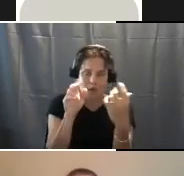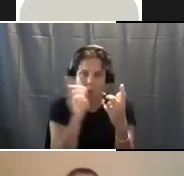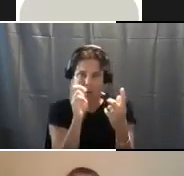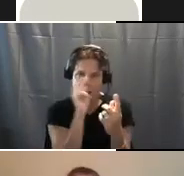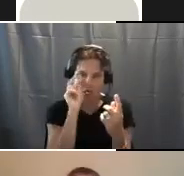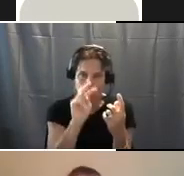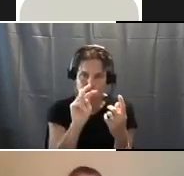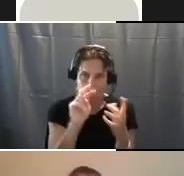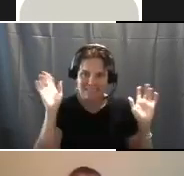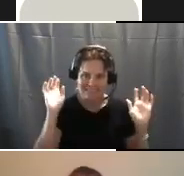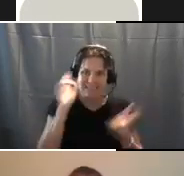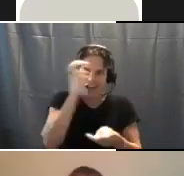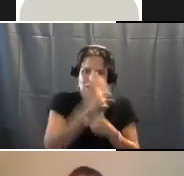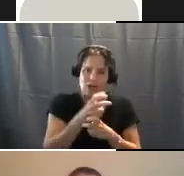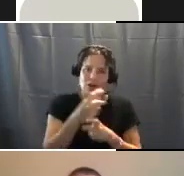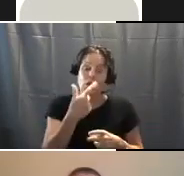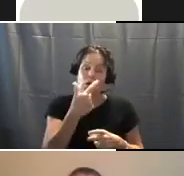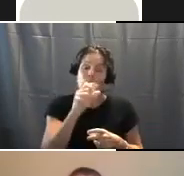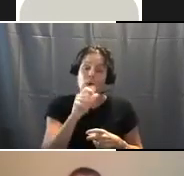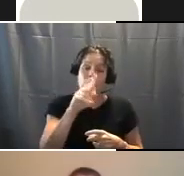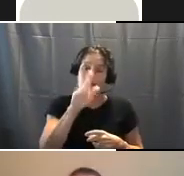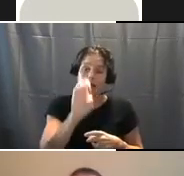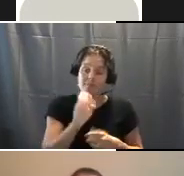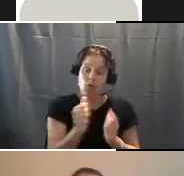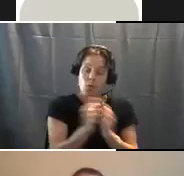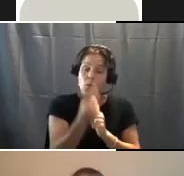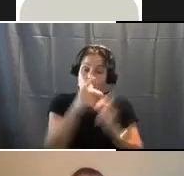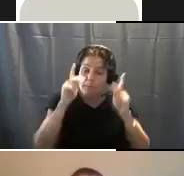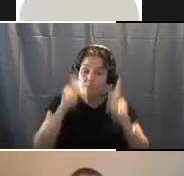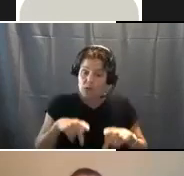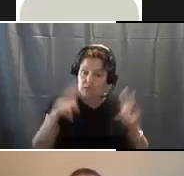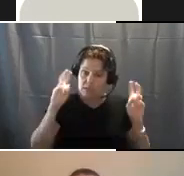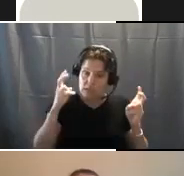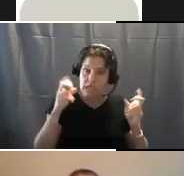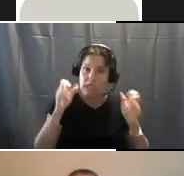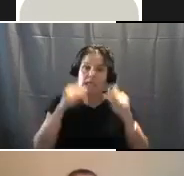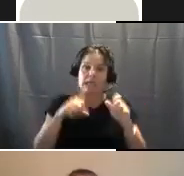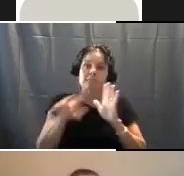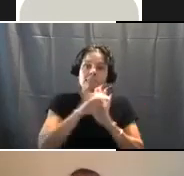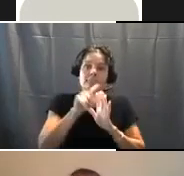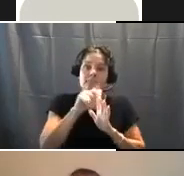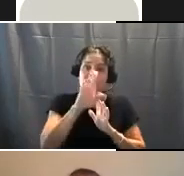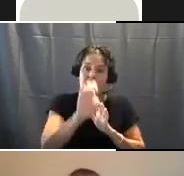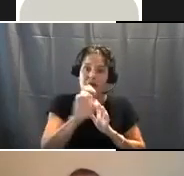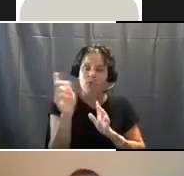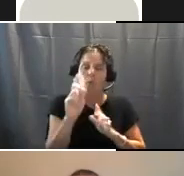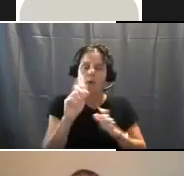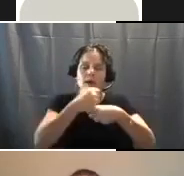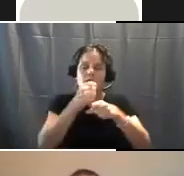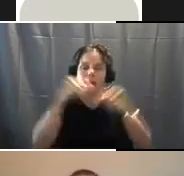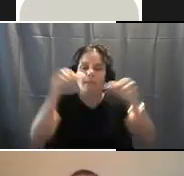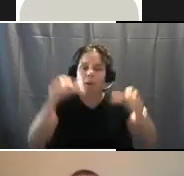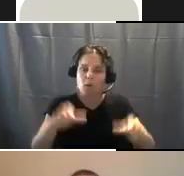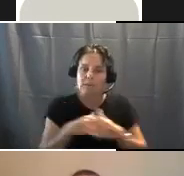want one person to go live on Facebook, go to your business page and select live in the area where you normally create a post.